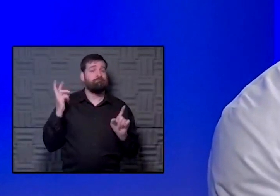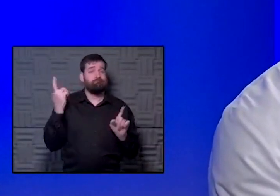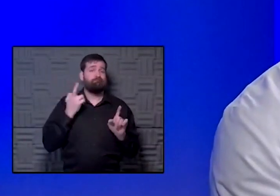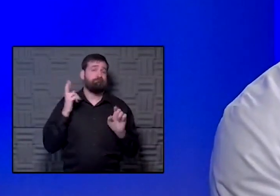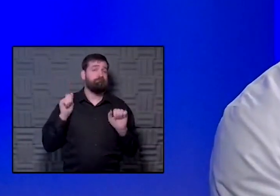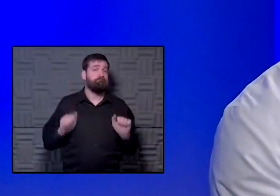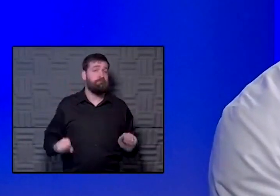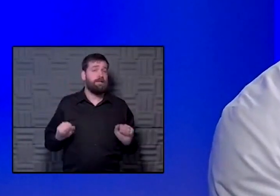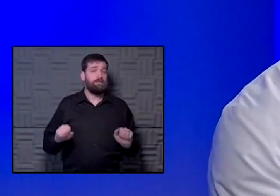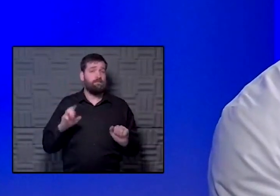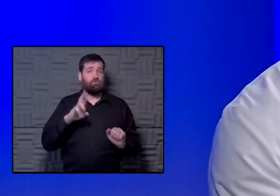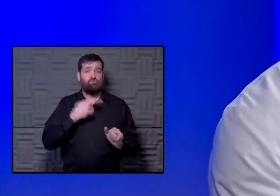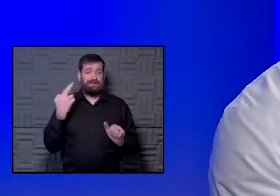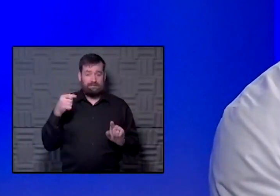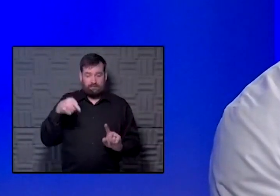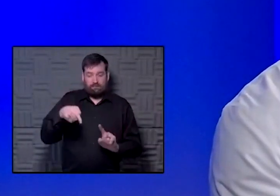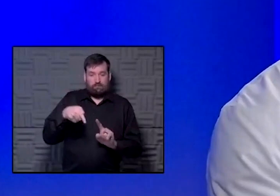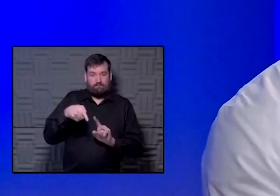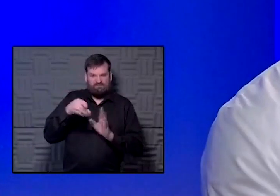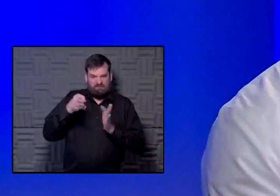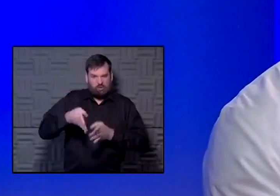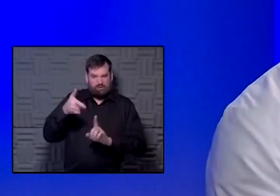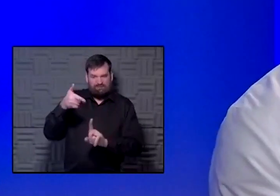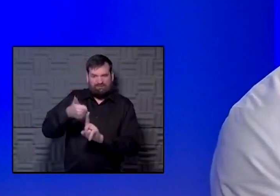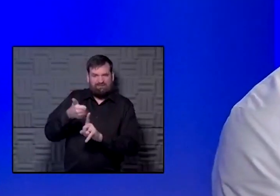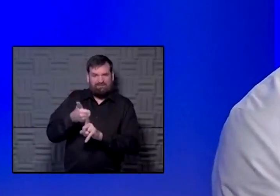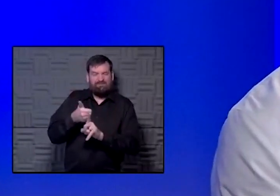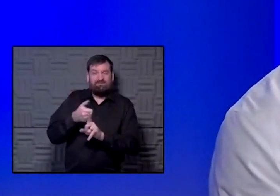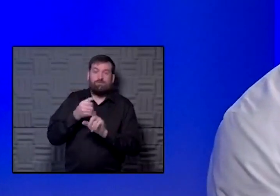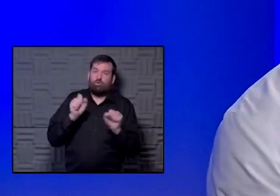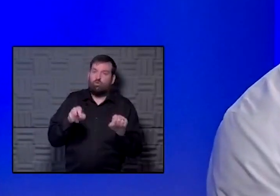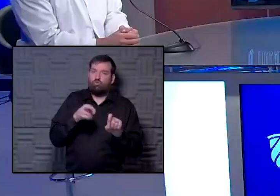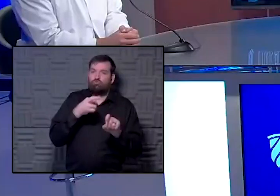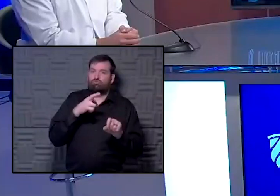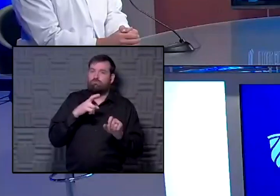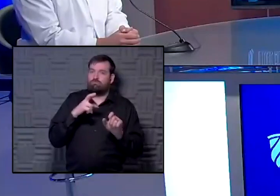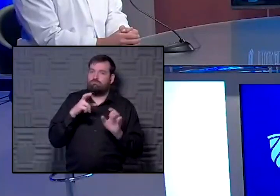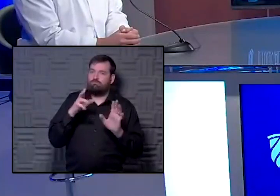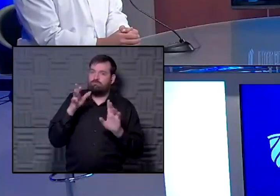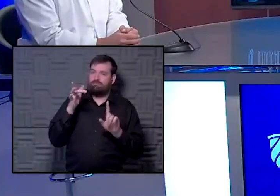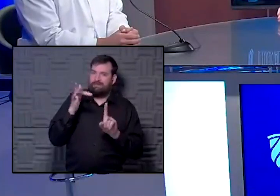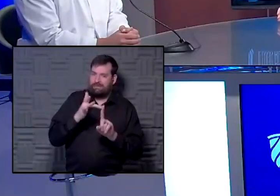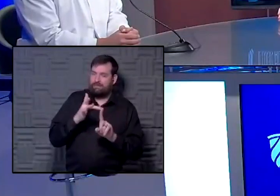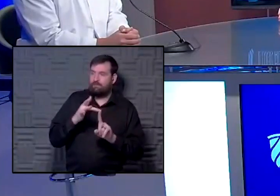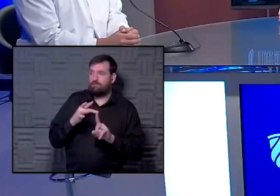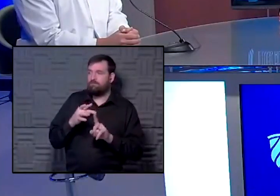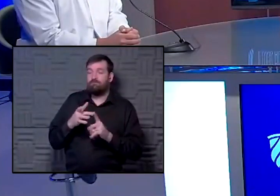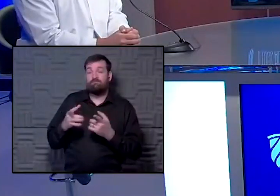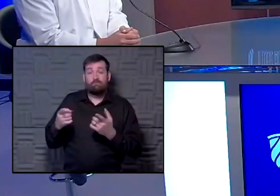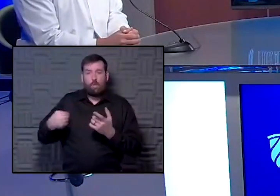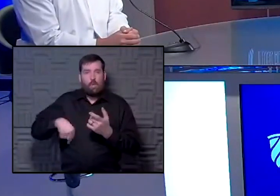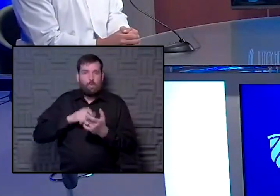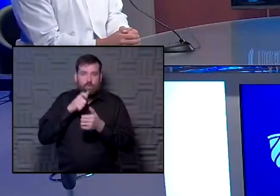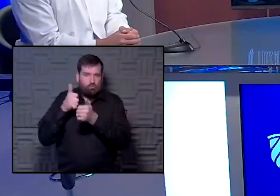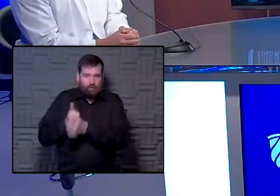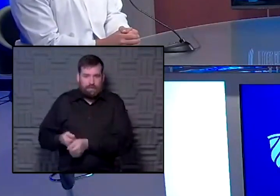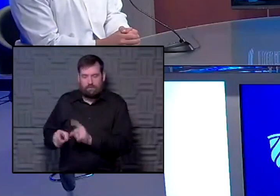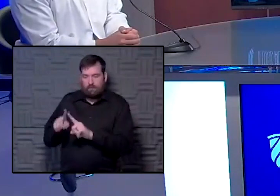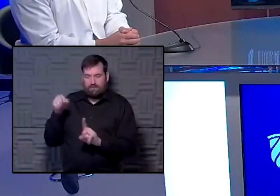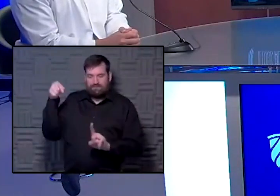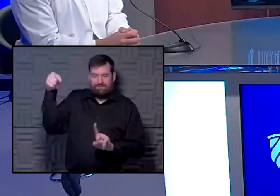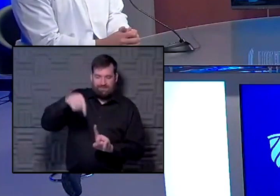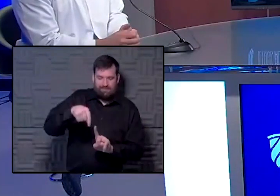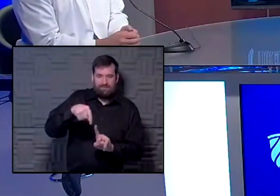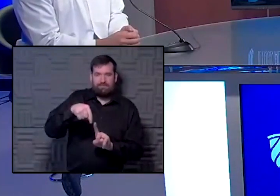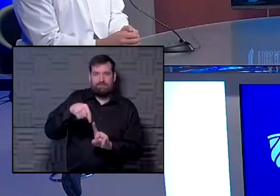that person B could have the disease and easily spread it to person Yeah, I think C that's the key, because contacts are contacts we don't trace. Correct. It's the contact